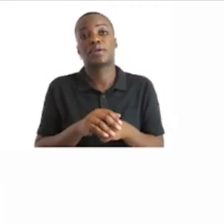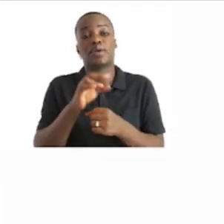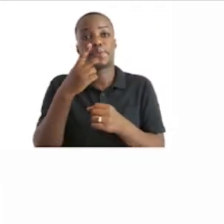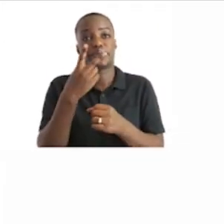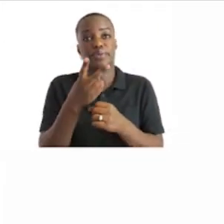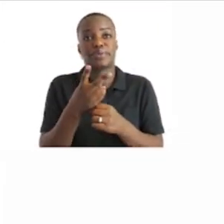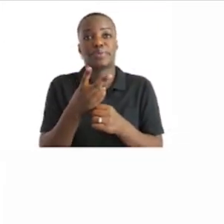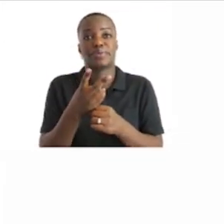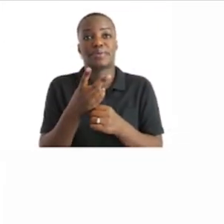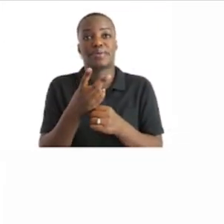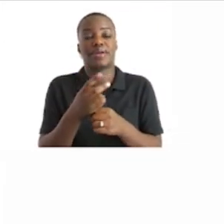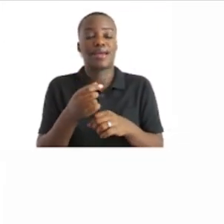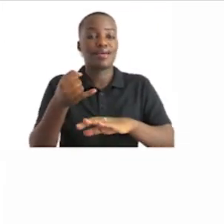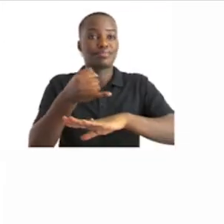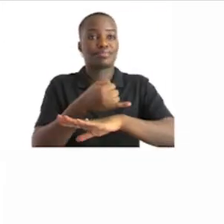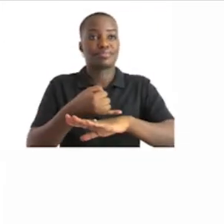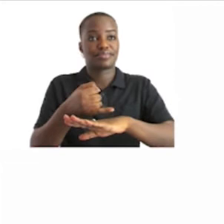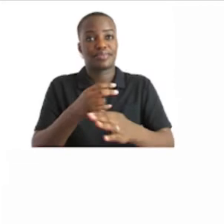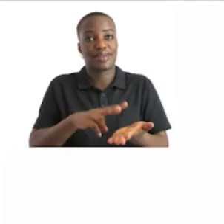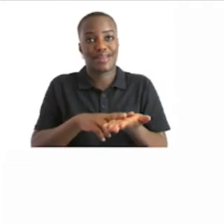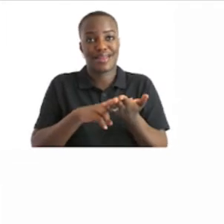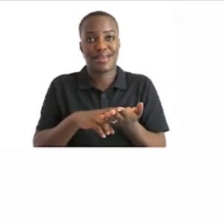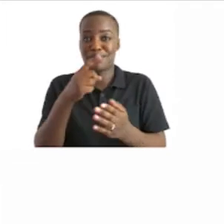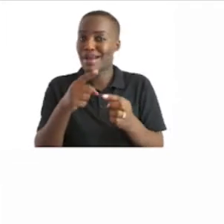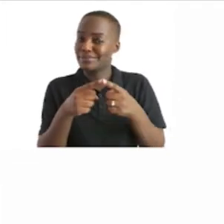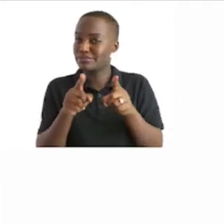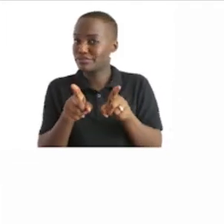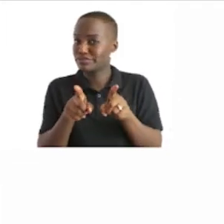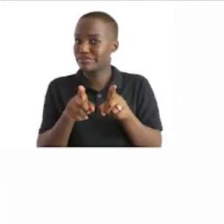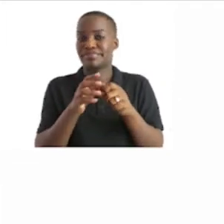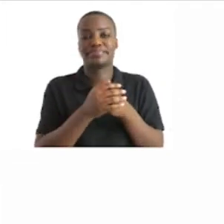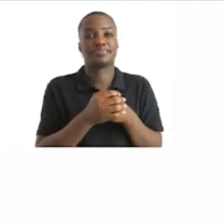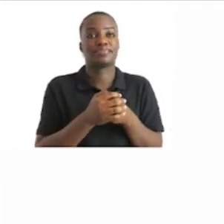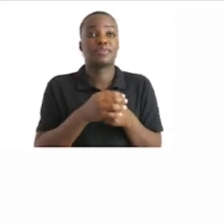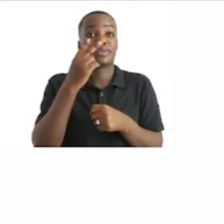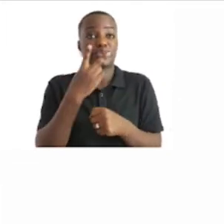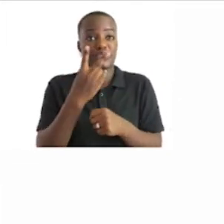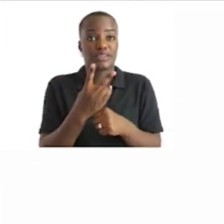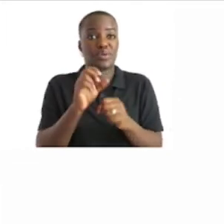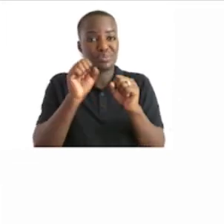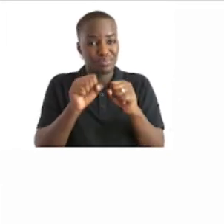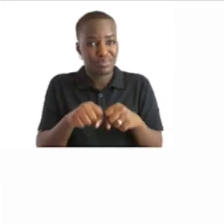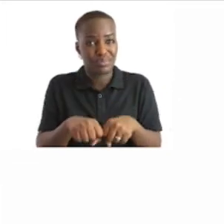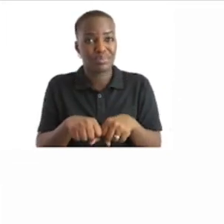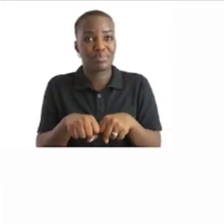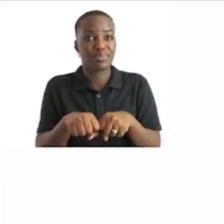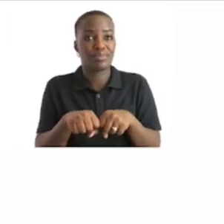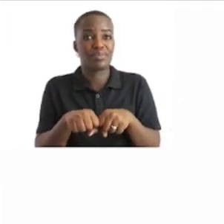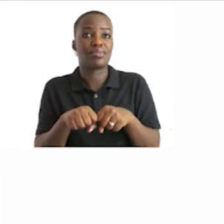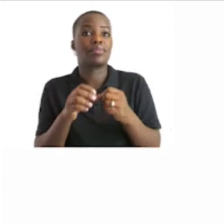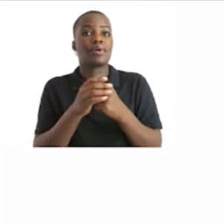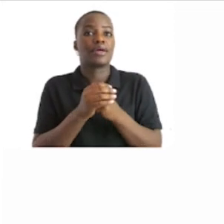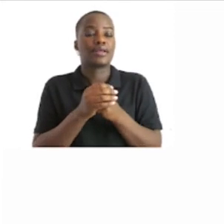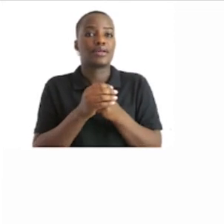now back to place values, but in a different way. We can see that we are supposed to count the totals in the